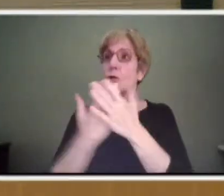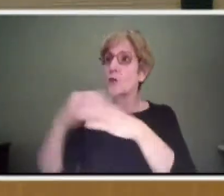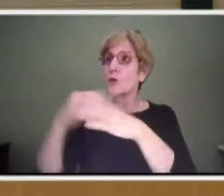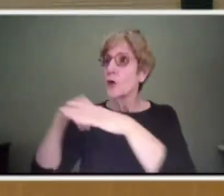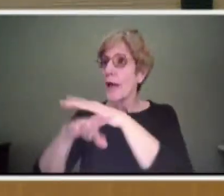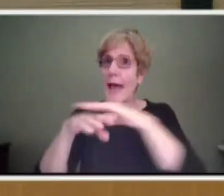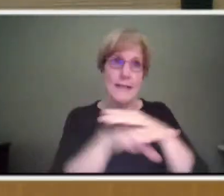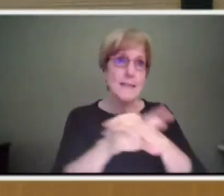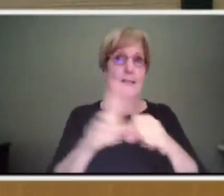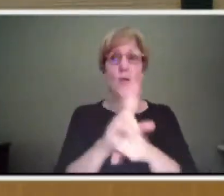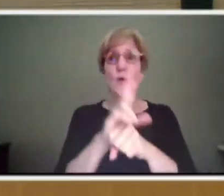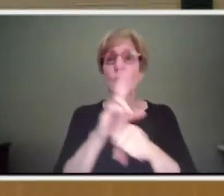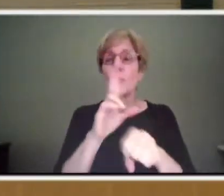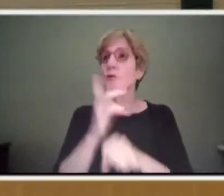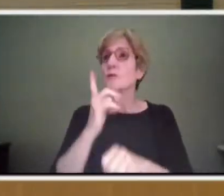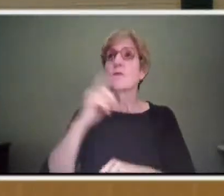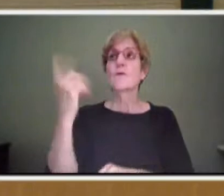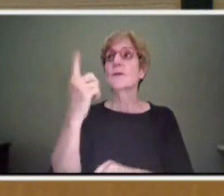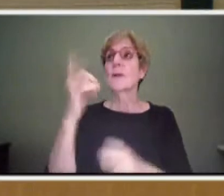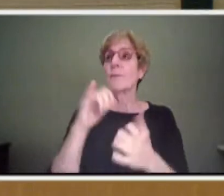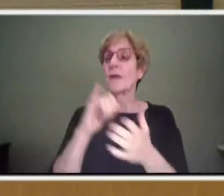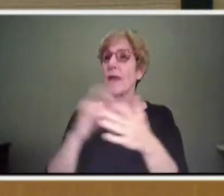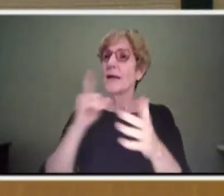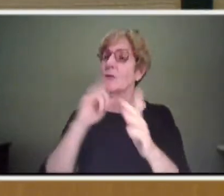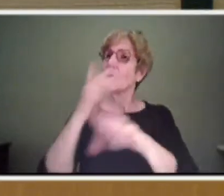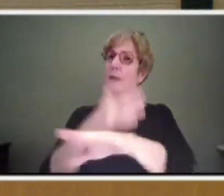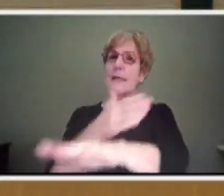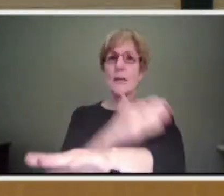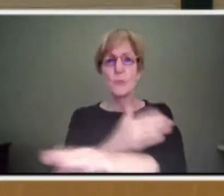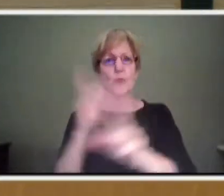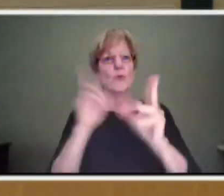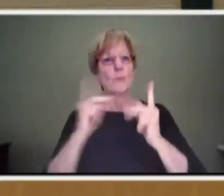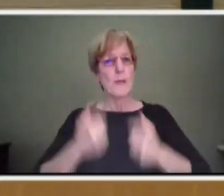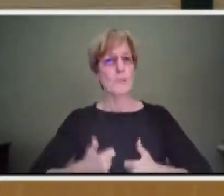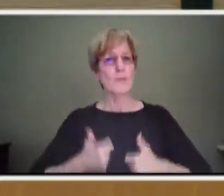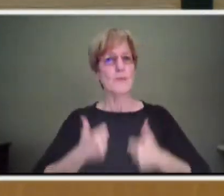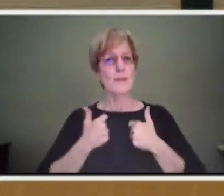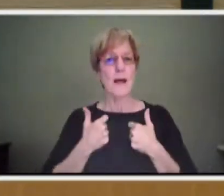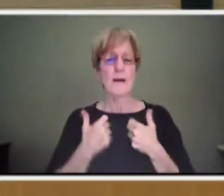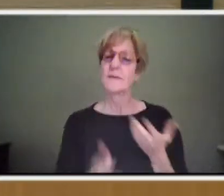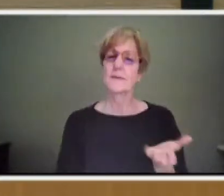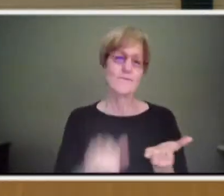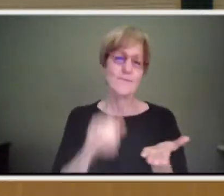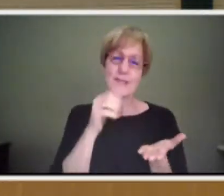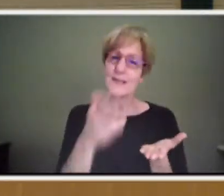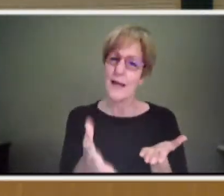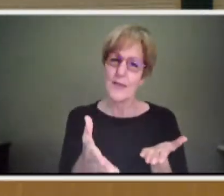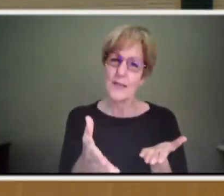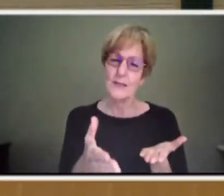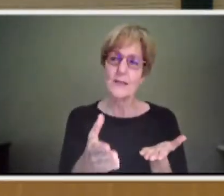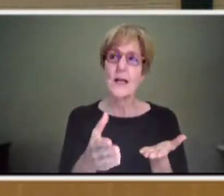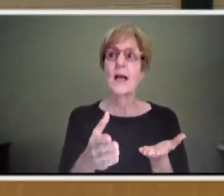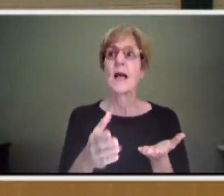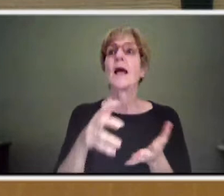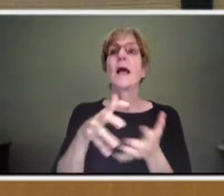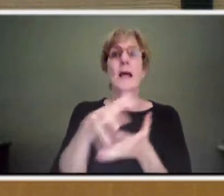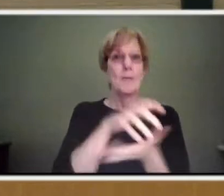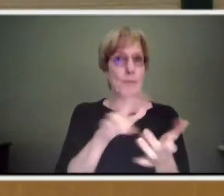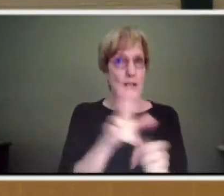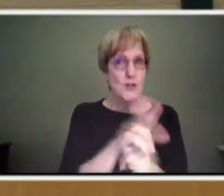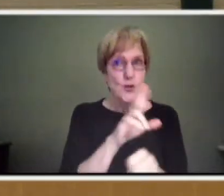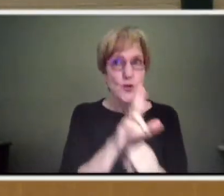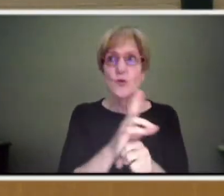it for something that can really move the needle and be a quality project. A quality project that's mixed use, has an affordable